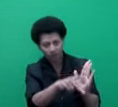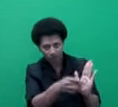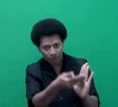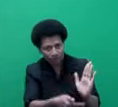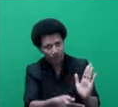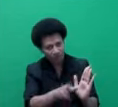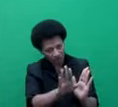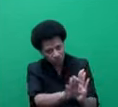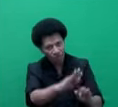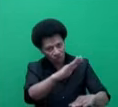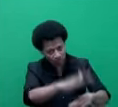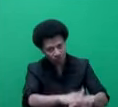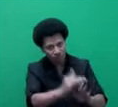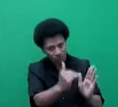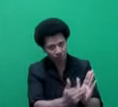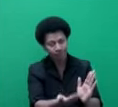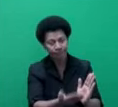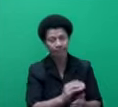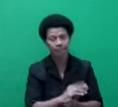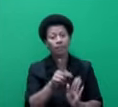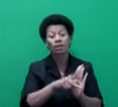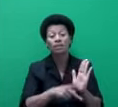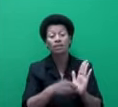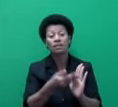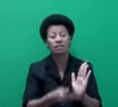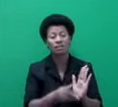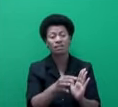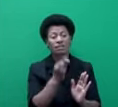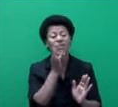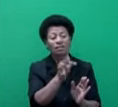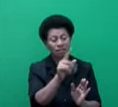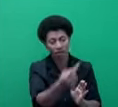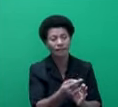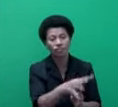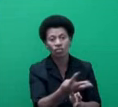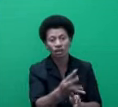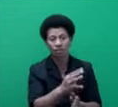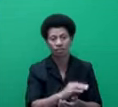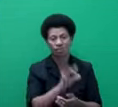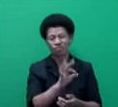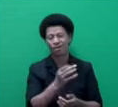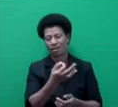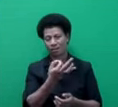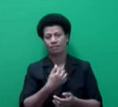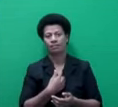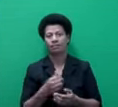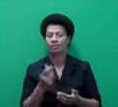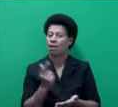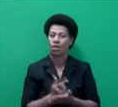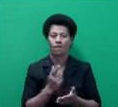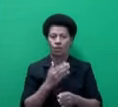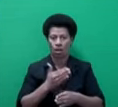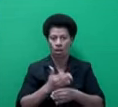seat. What policies? You go look at your own policies. Don't ask me. So there's a lot of work. There's a lot of